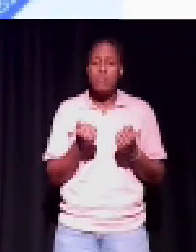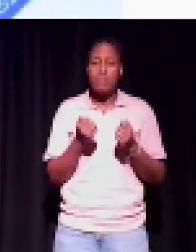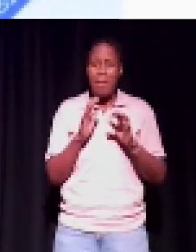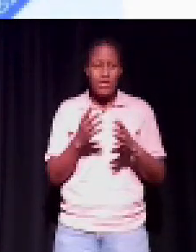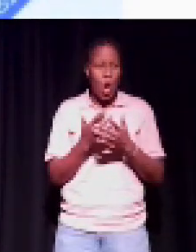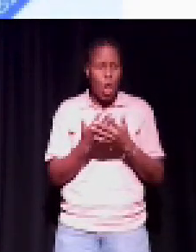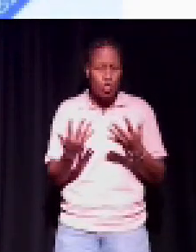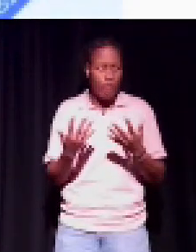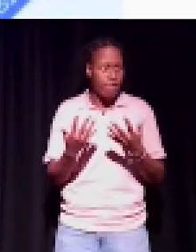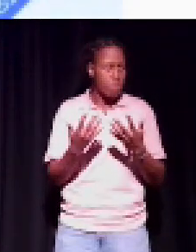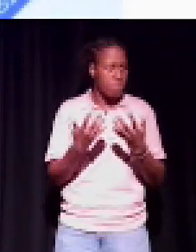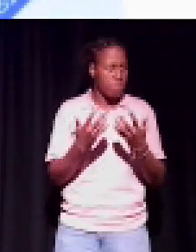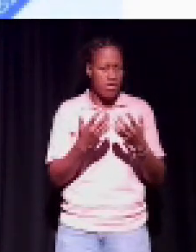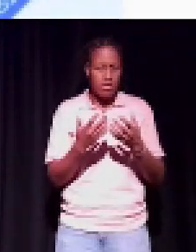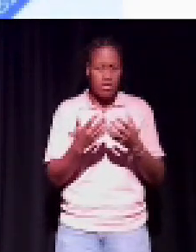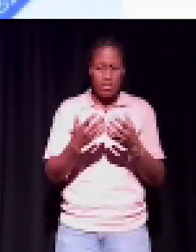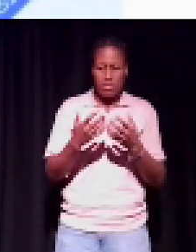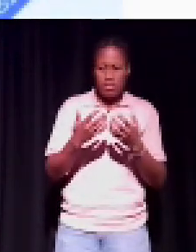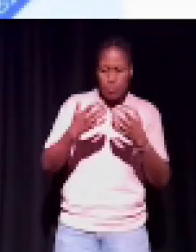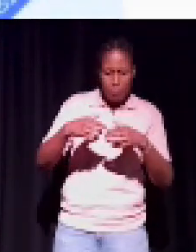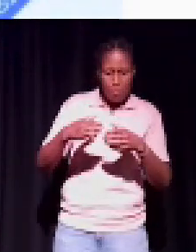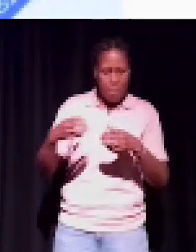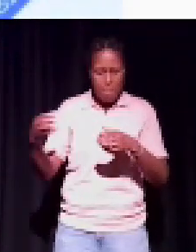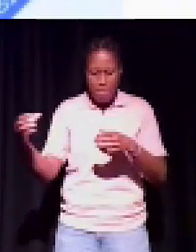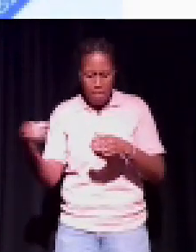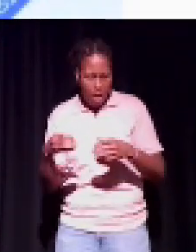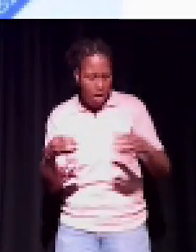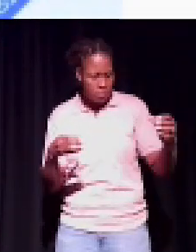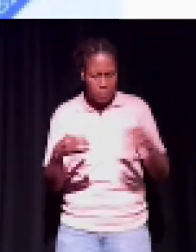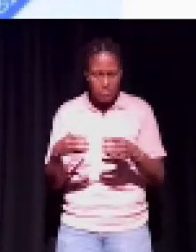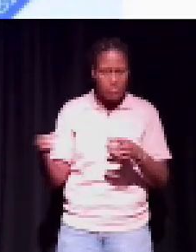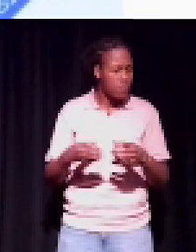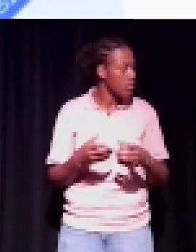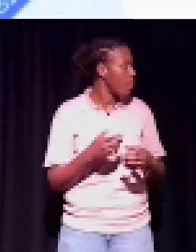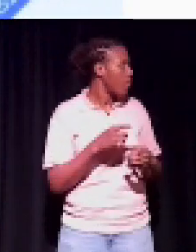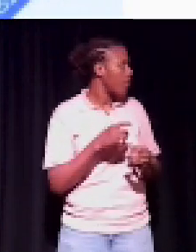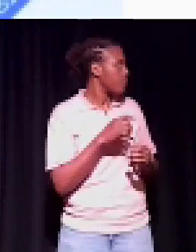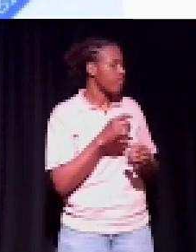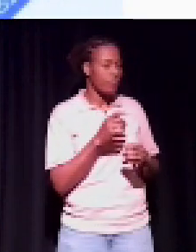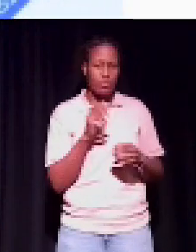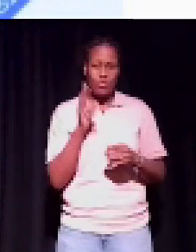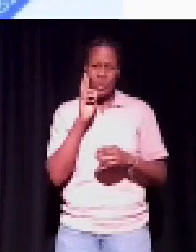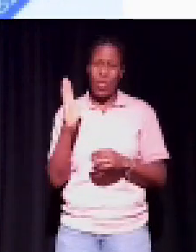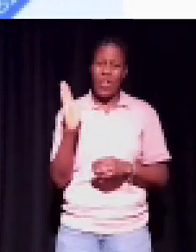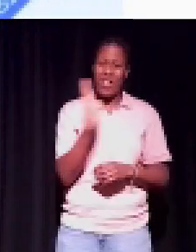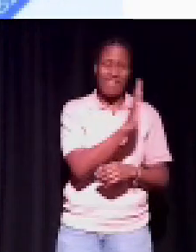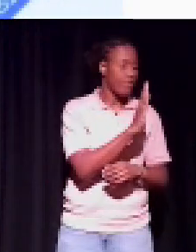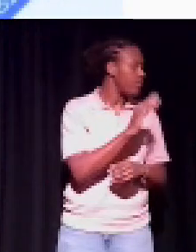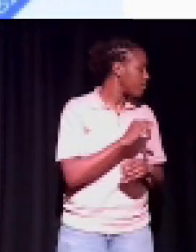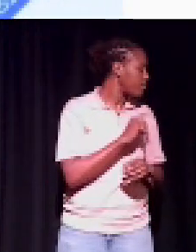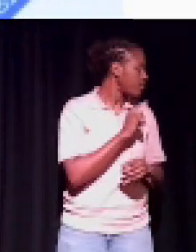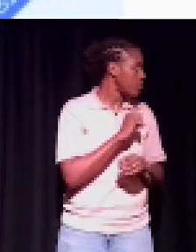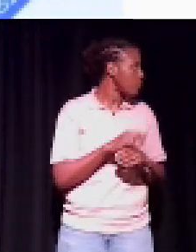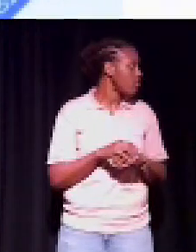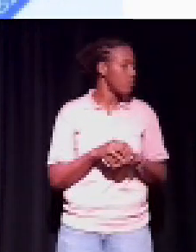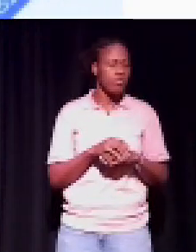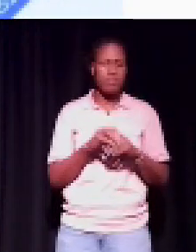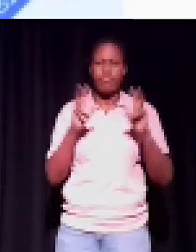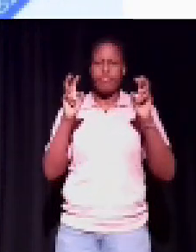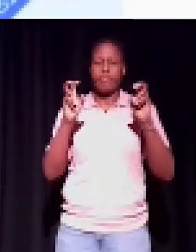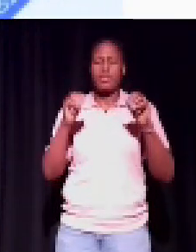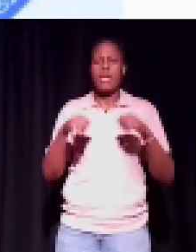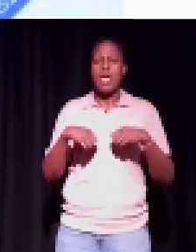doesn't take a lot of complexity. And I'll just take you through the parts quickly. We have on the left here our microcontroller. This is the brains.